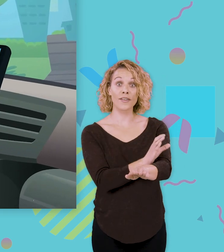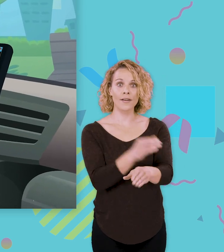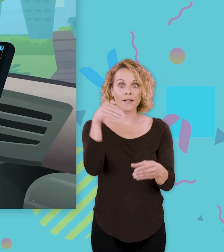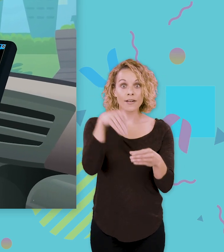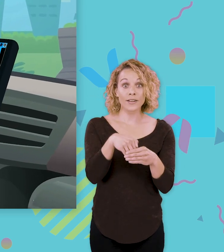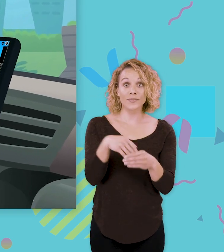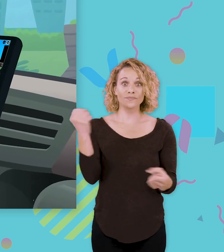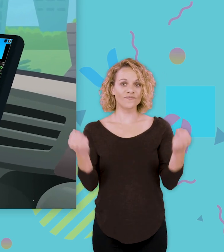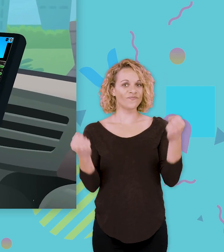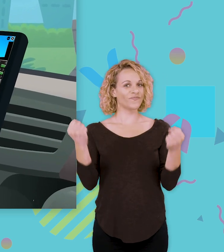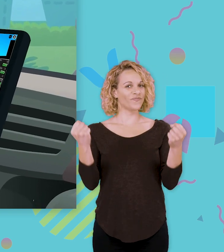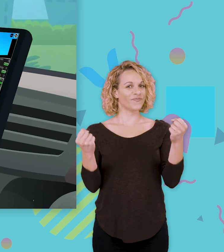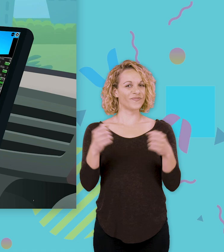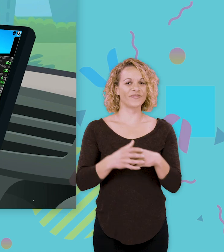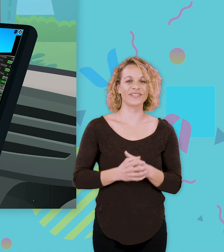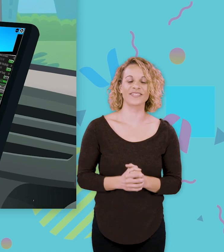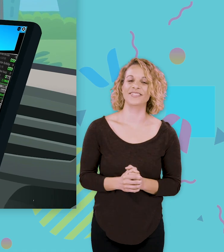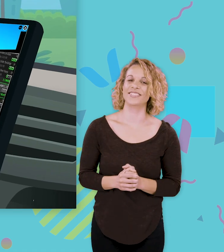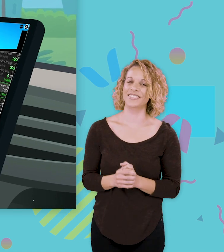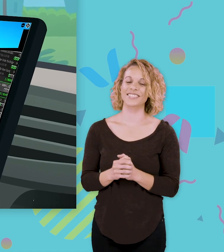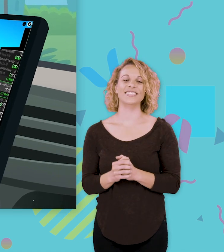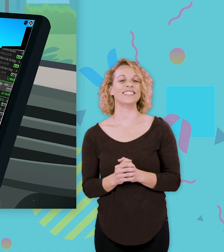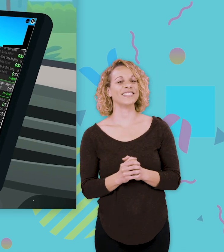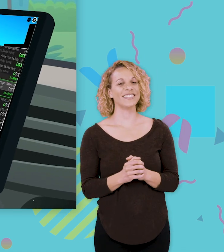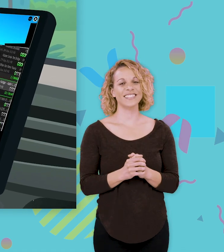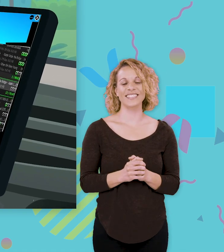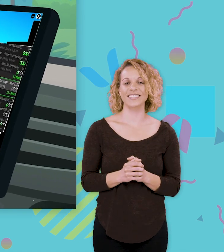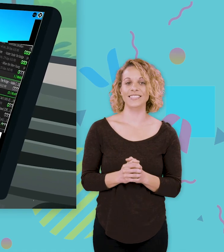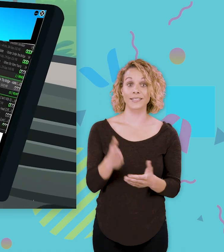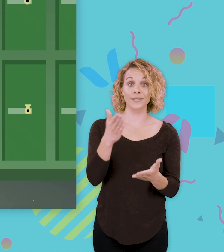and a computer inside them.